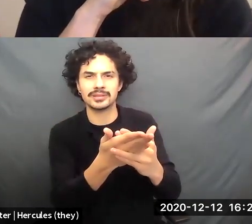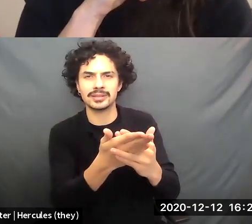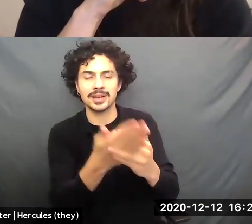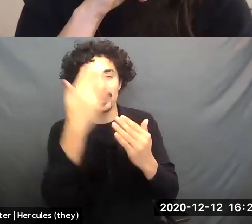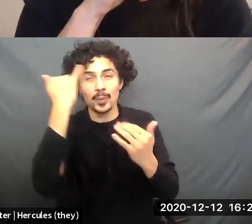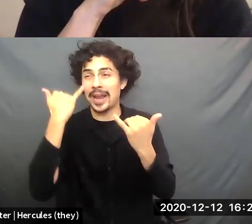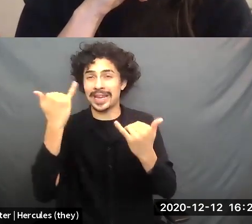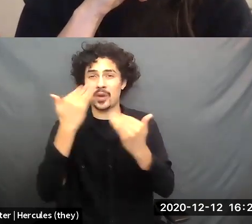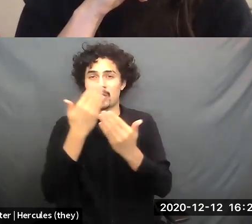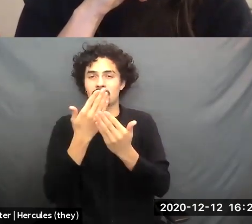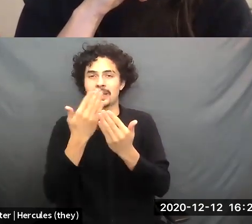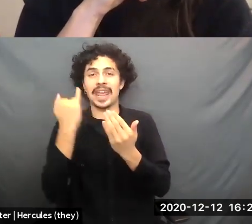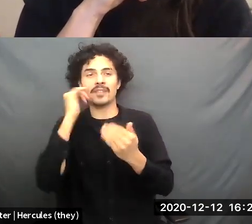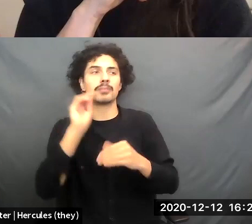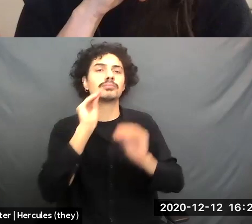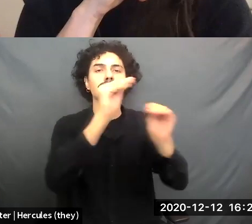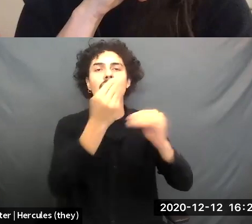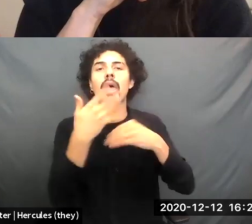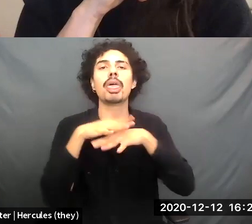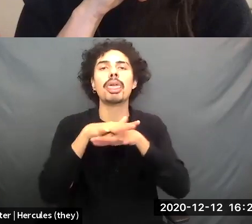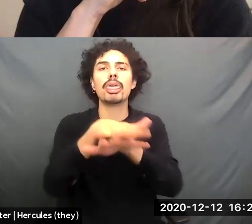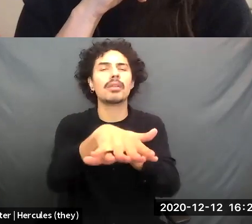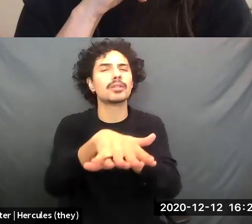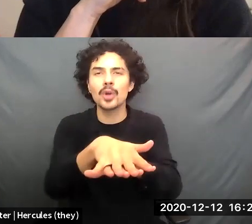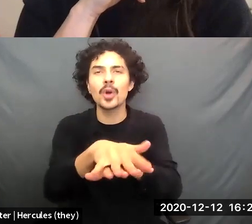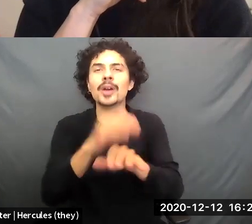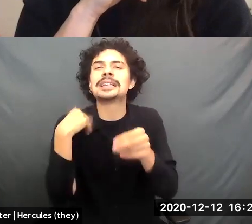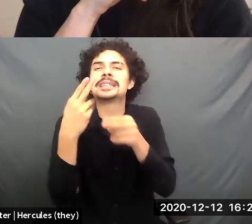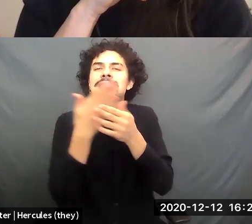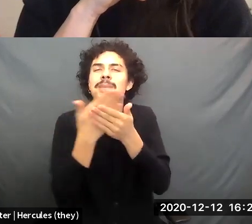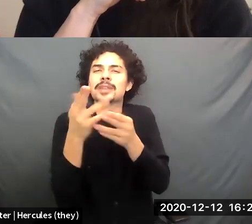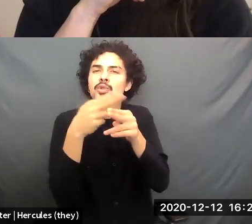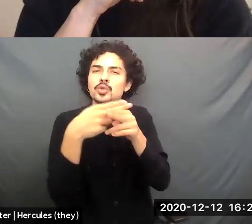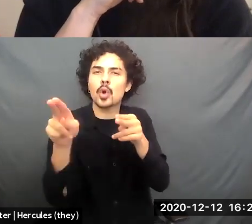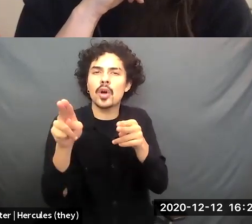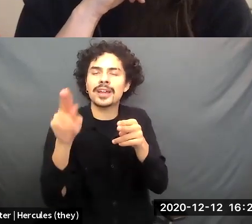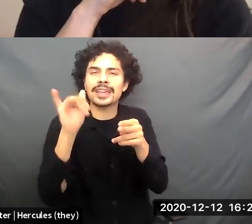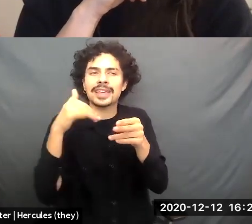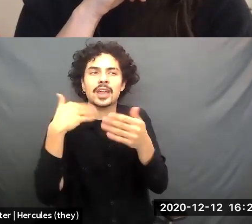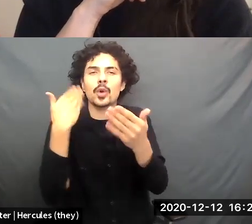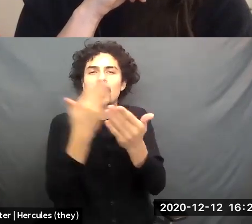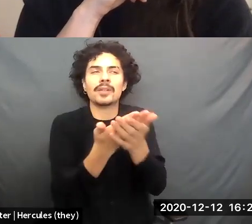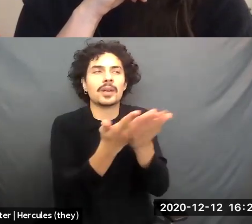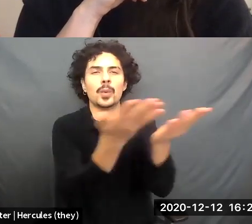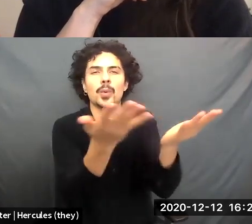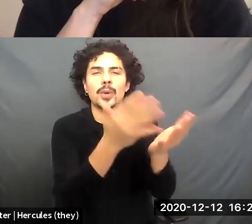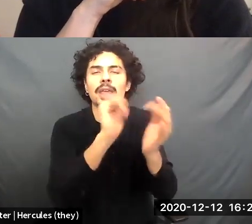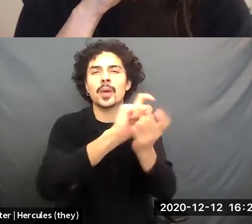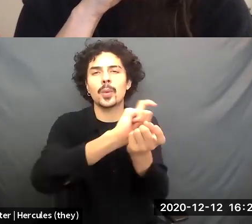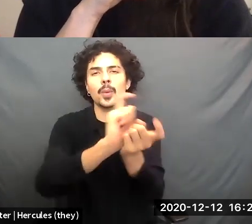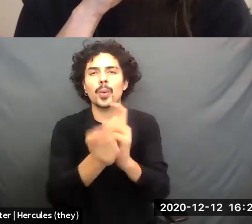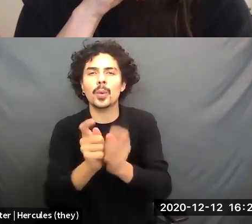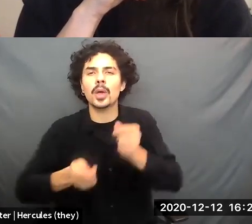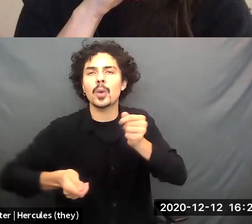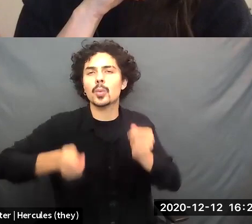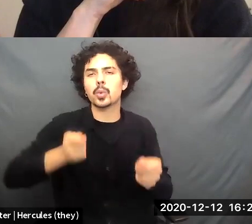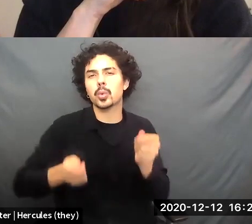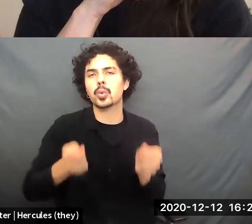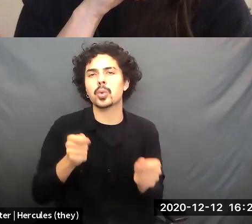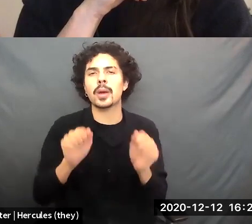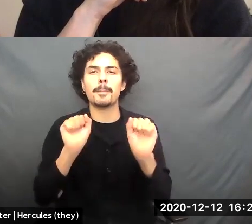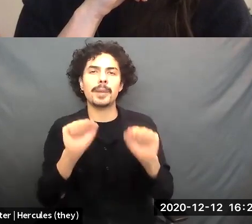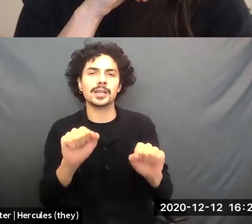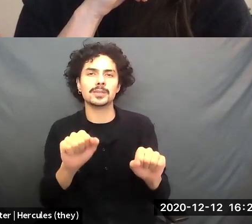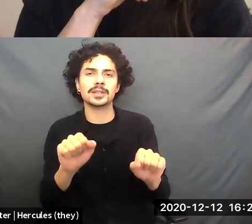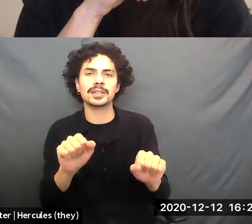temporal, is something that it, you know, is ephemeral that can fade or change over time, that does not have